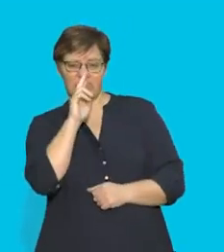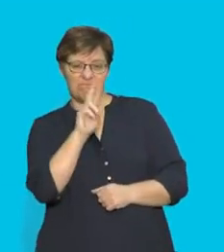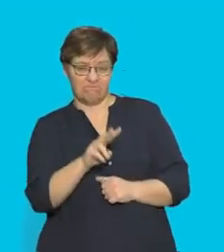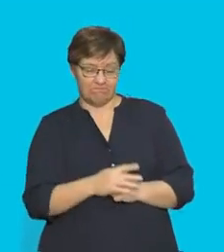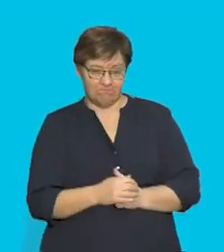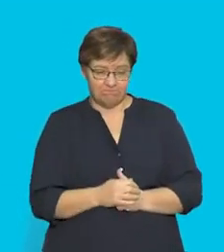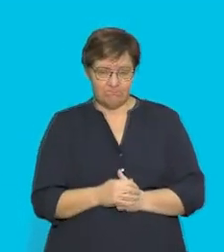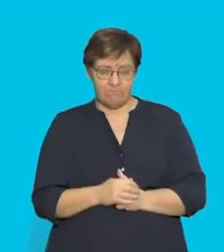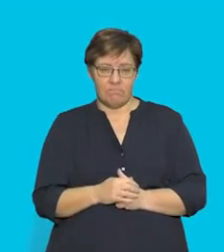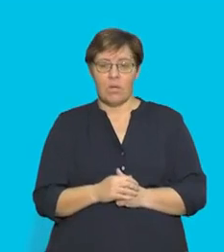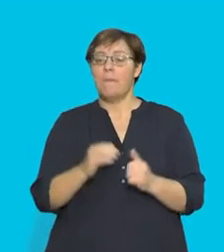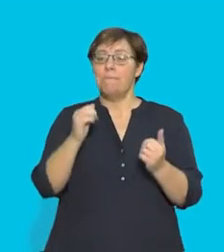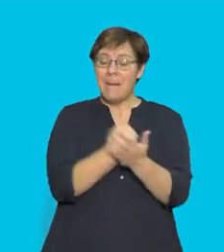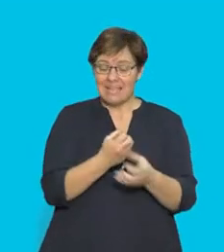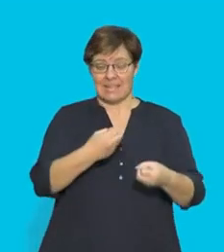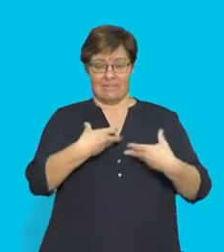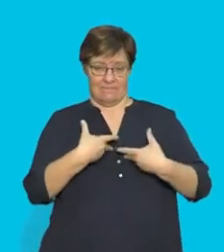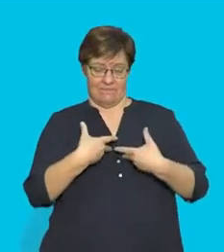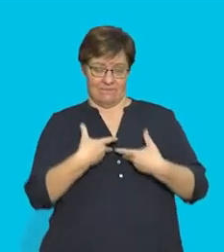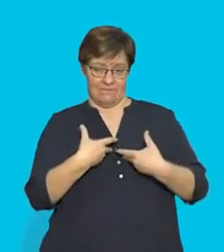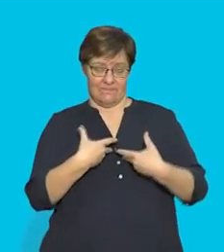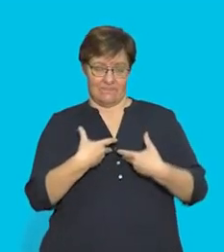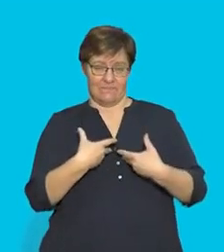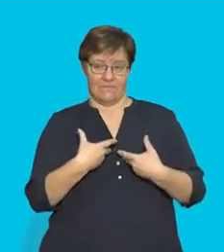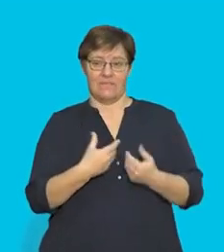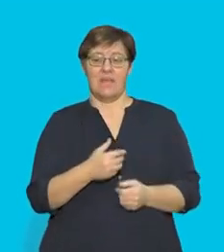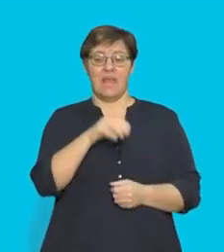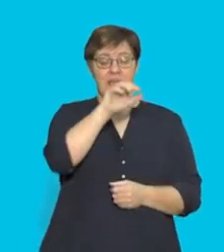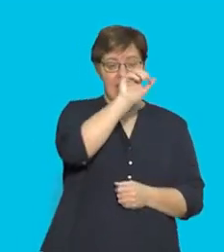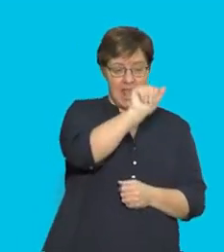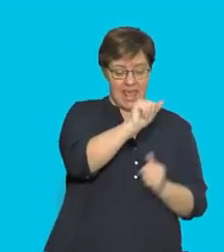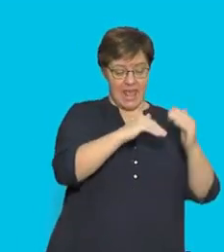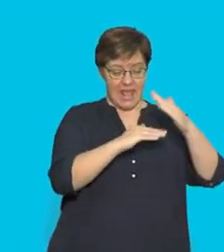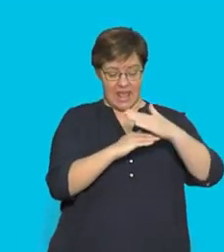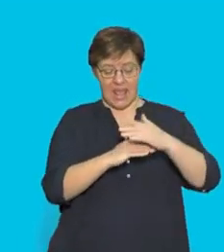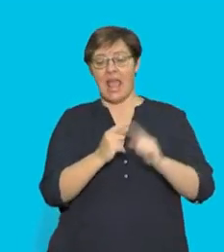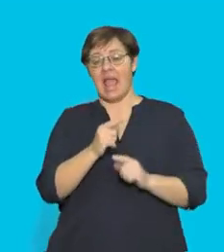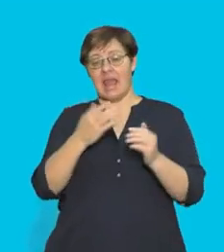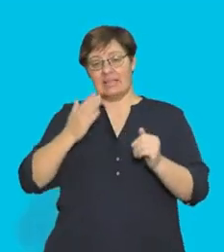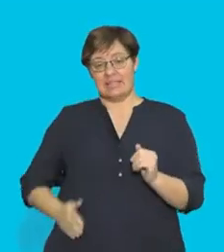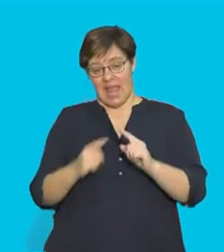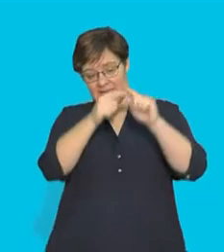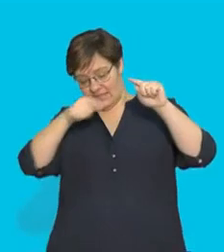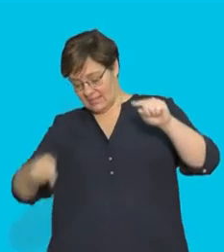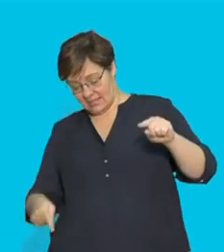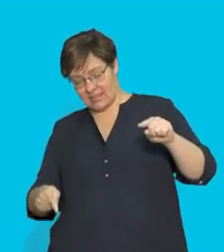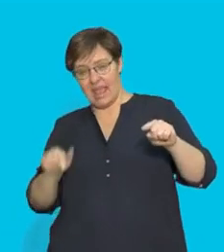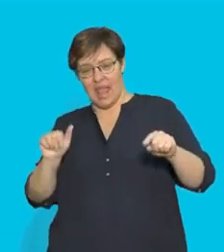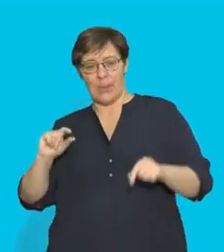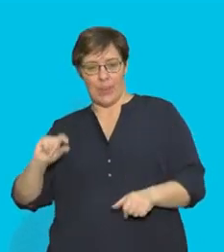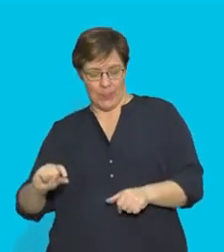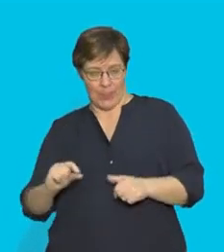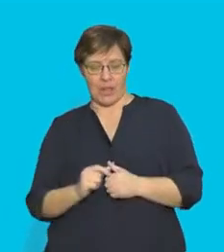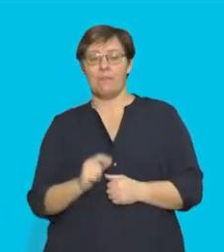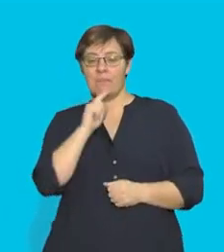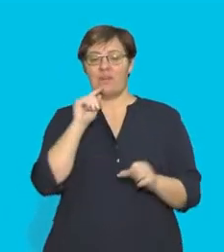grab my pen quickly. Okay, so you must be given A and angle A and the side across it.